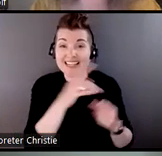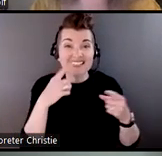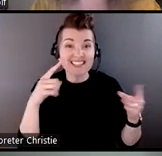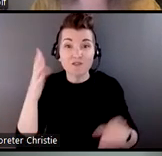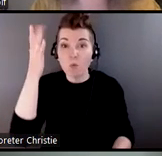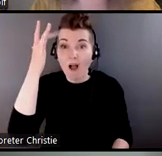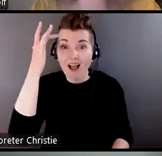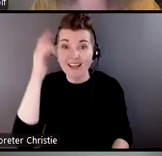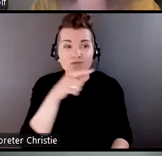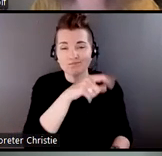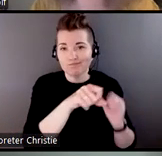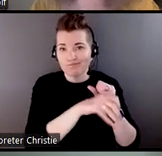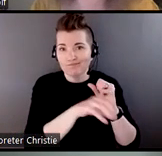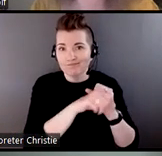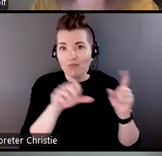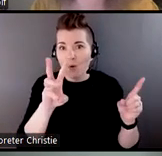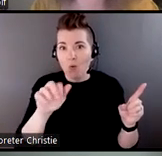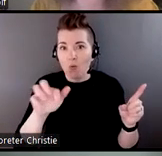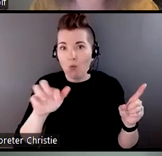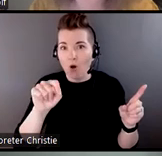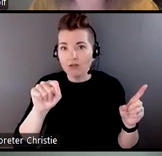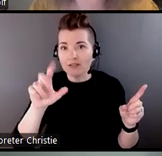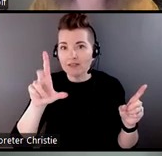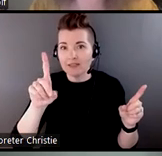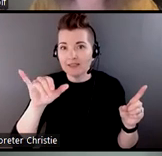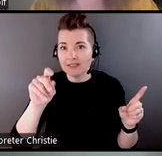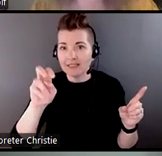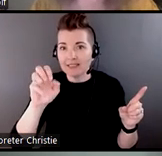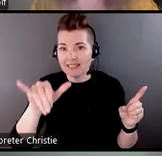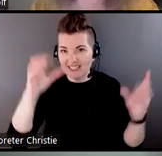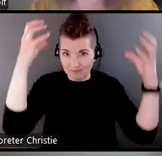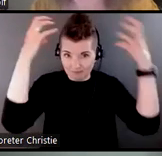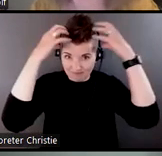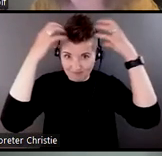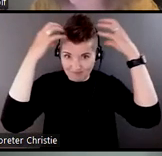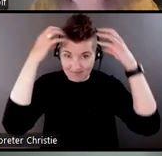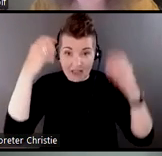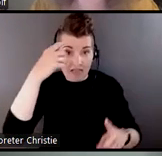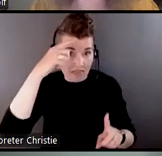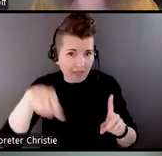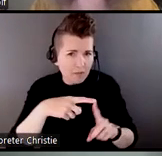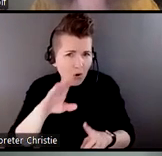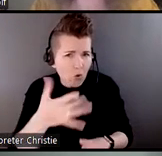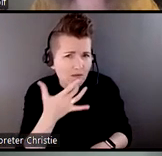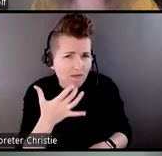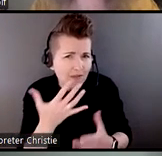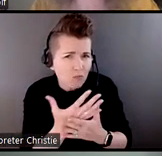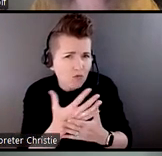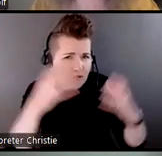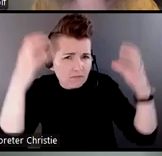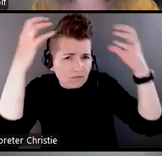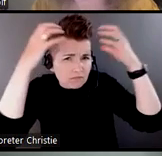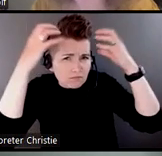of emotions. If you think of your favorite Disney movie, there's usually a bad guy. There's usually